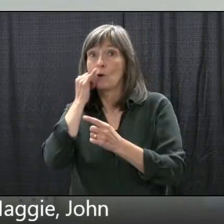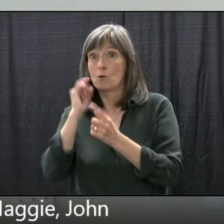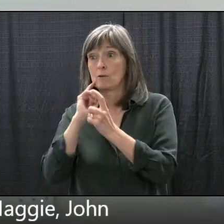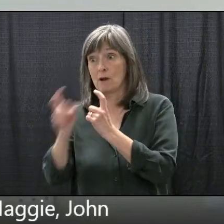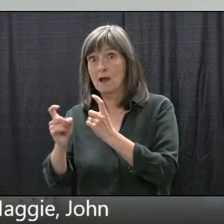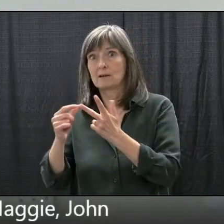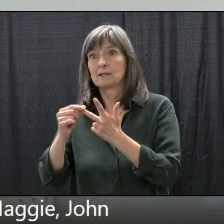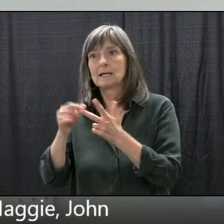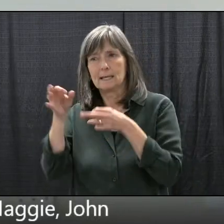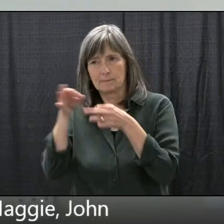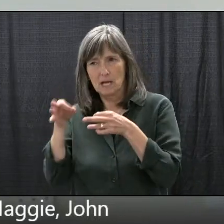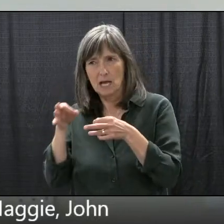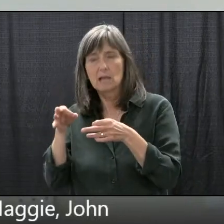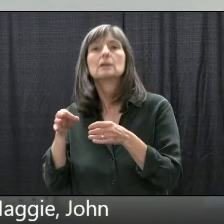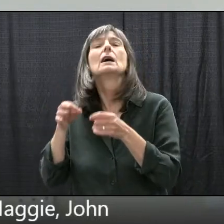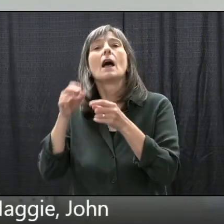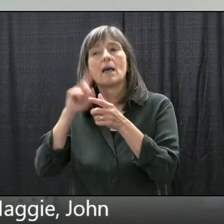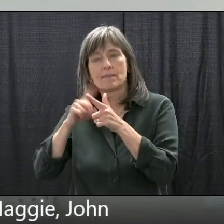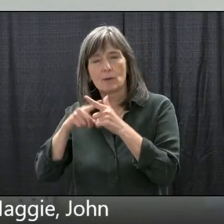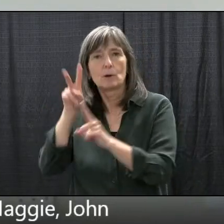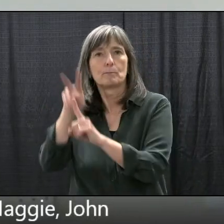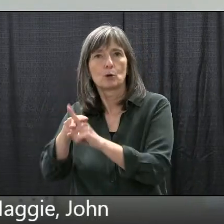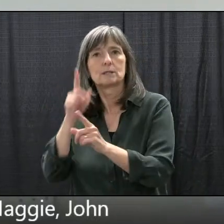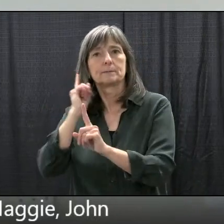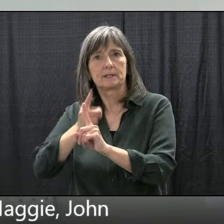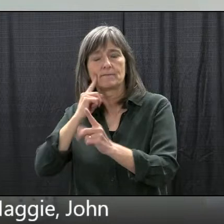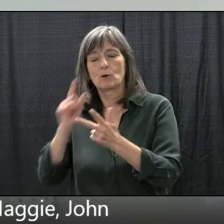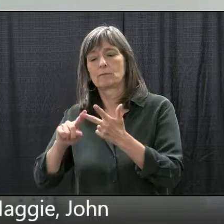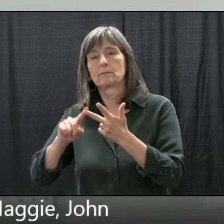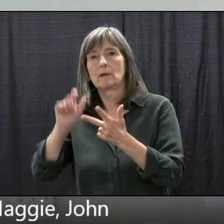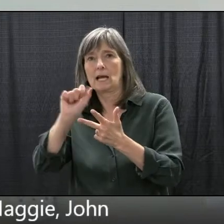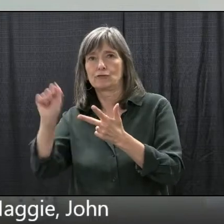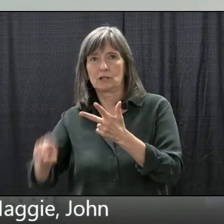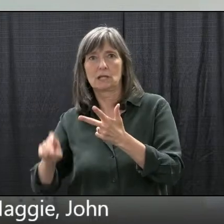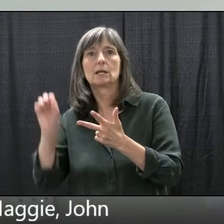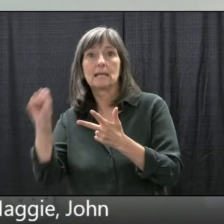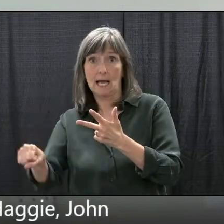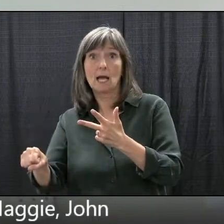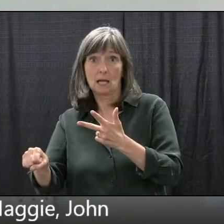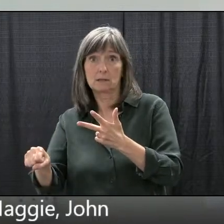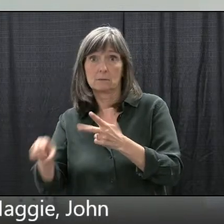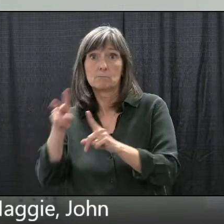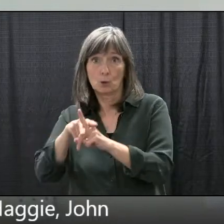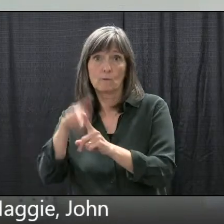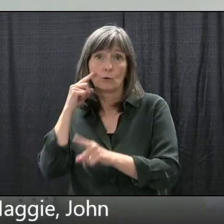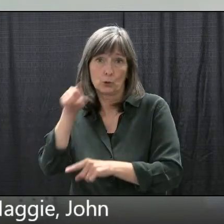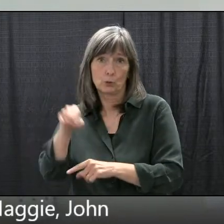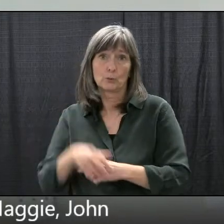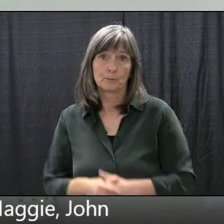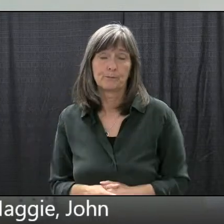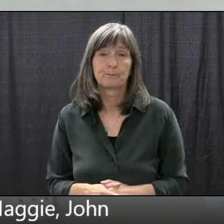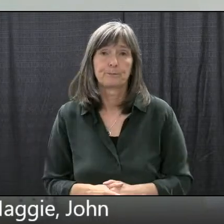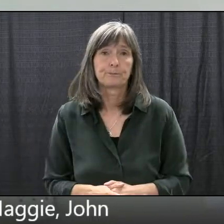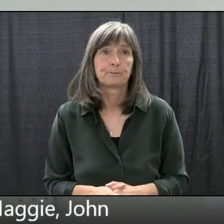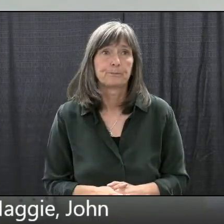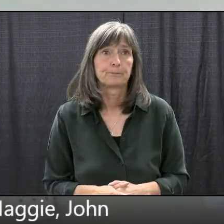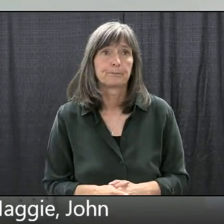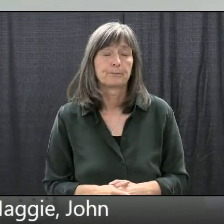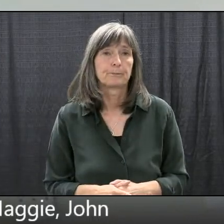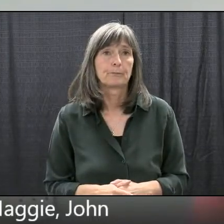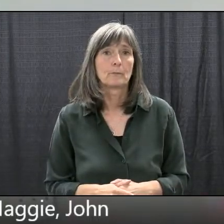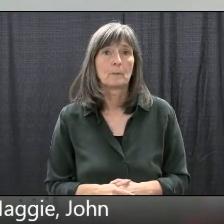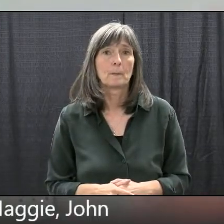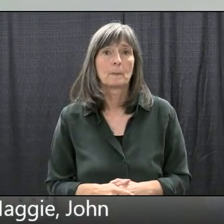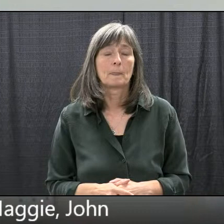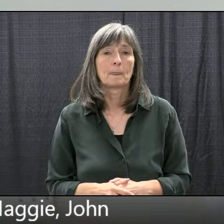your situation, and an appropriate appointment will be made for a vaccine that is suitable for you if one exists.